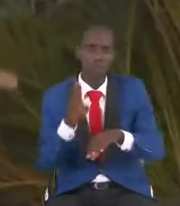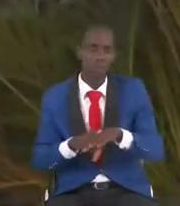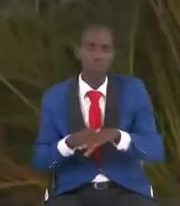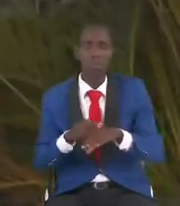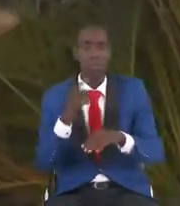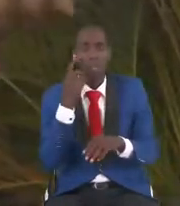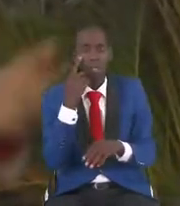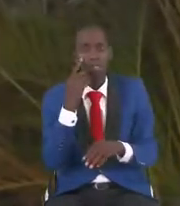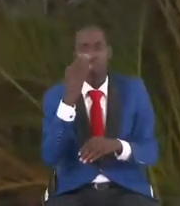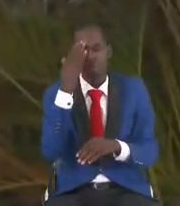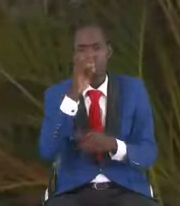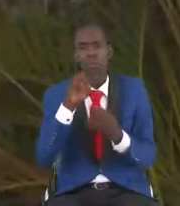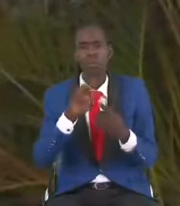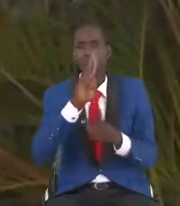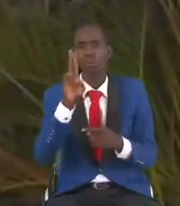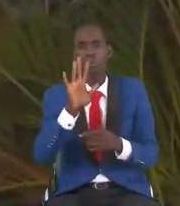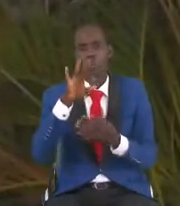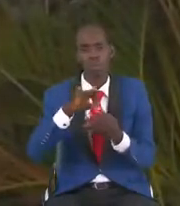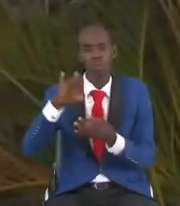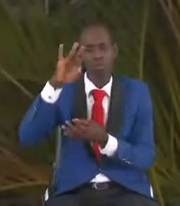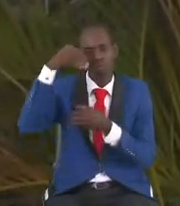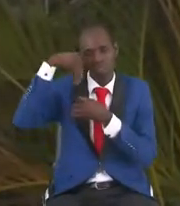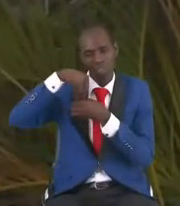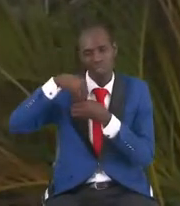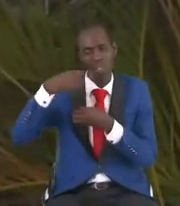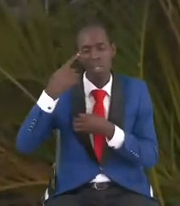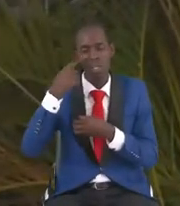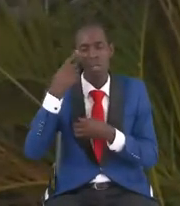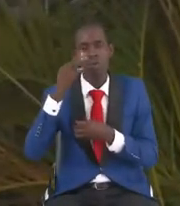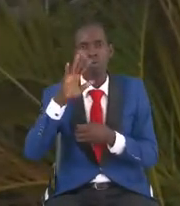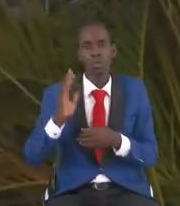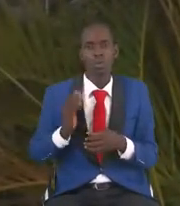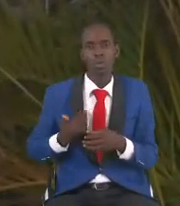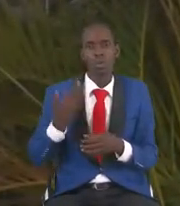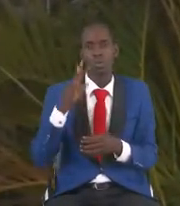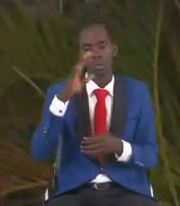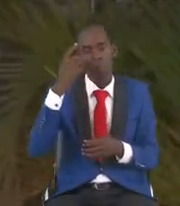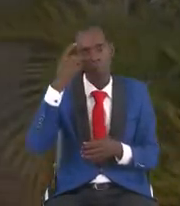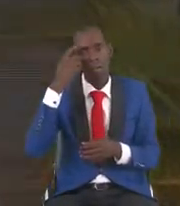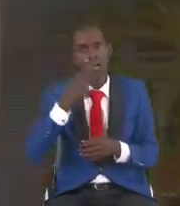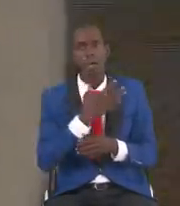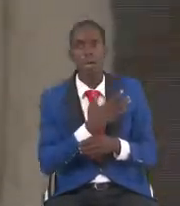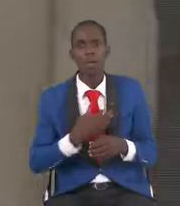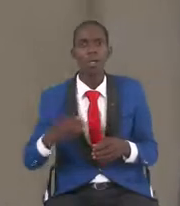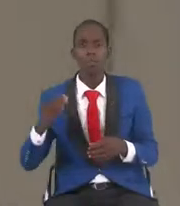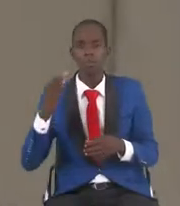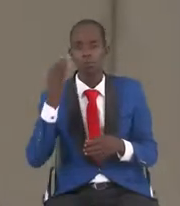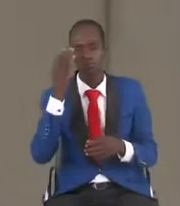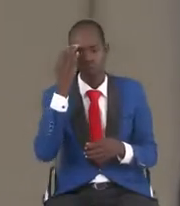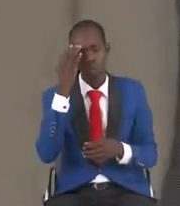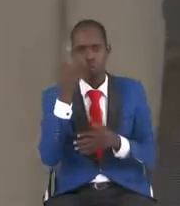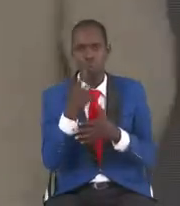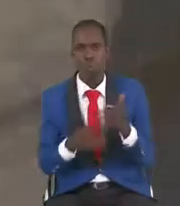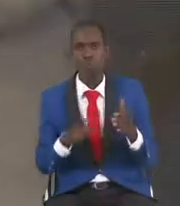spiritual inner eyes of your soul, of your mind. And if what your natural eyes